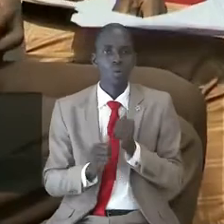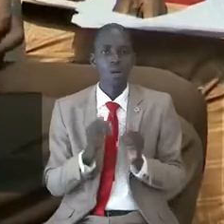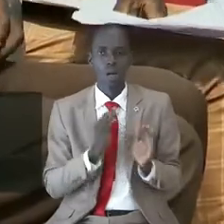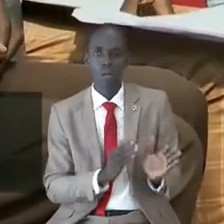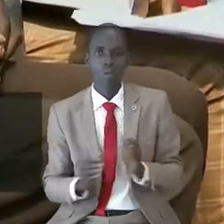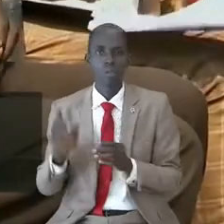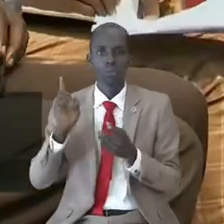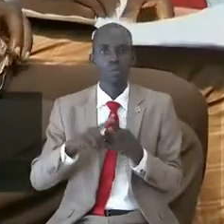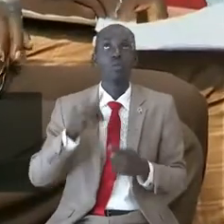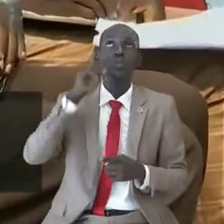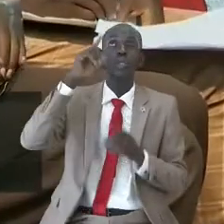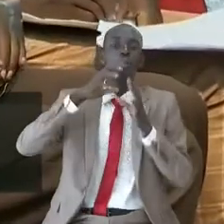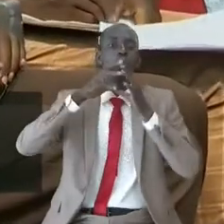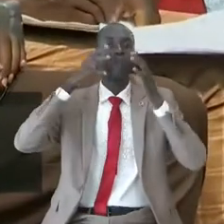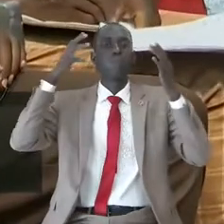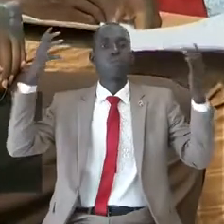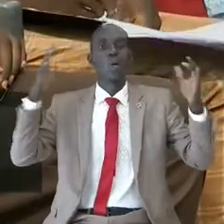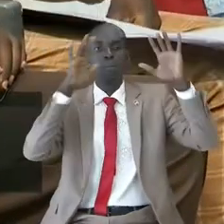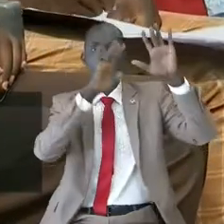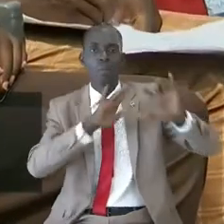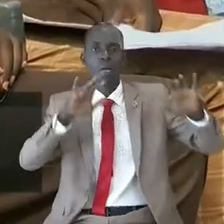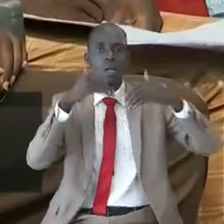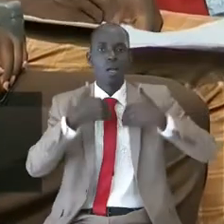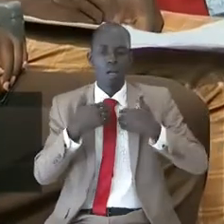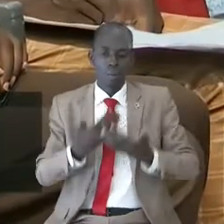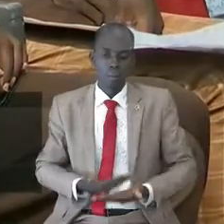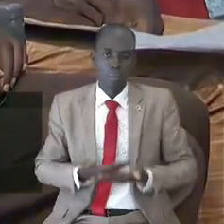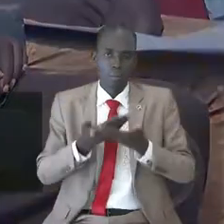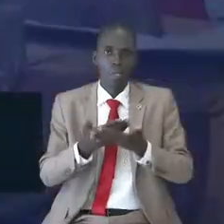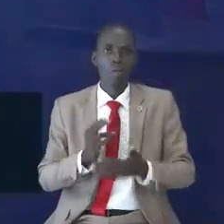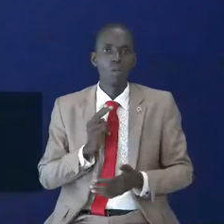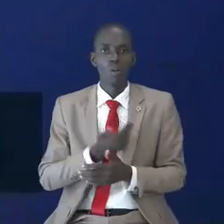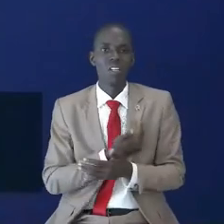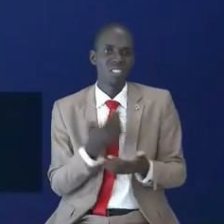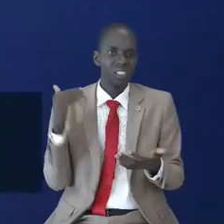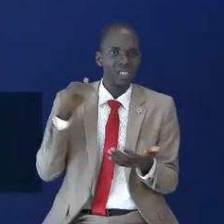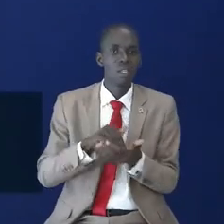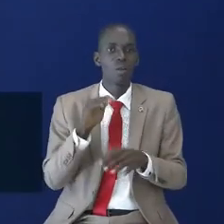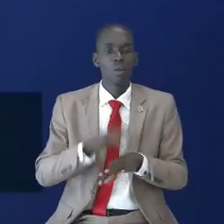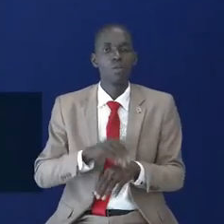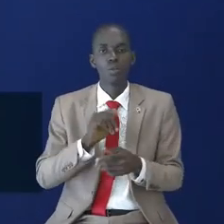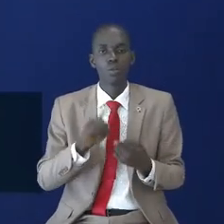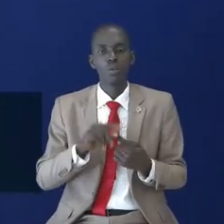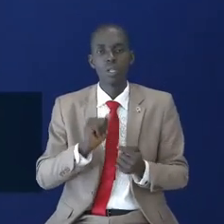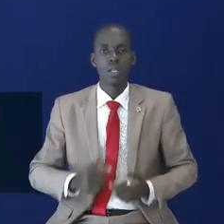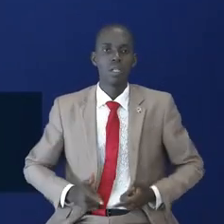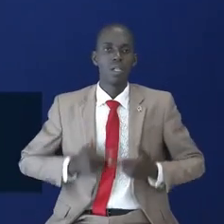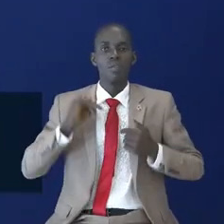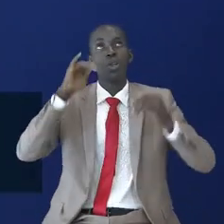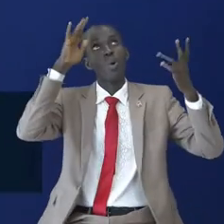according to his abundant mercy has begotten us unto a lively hope.